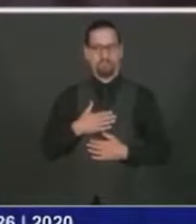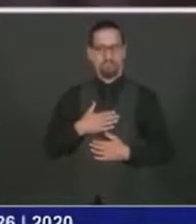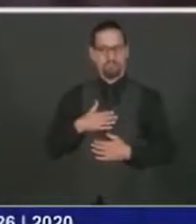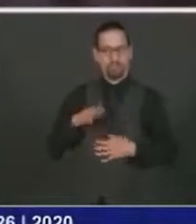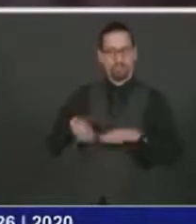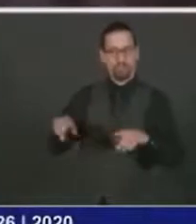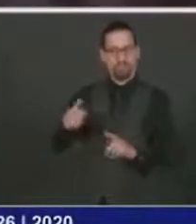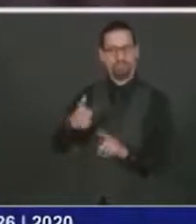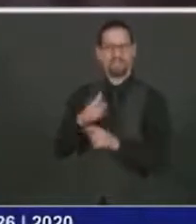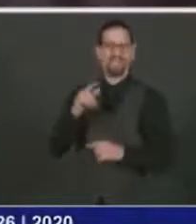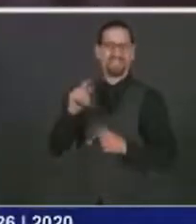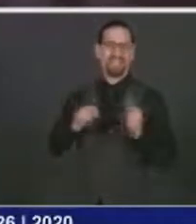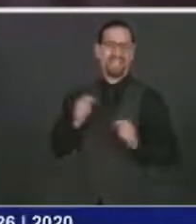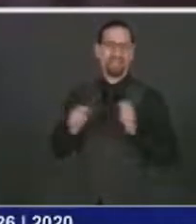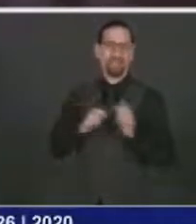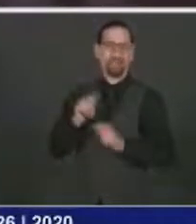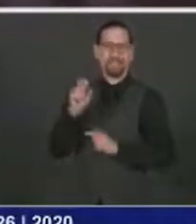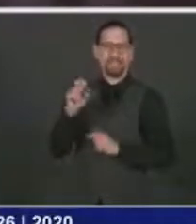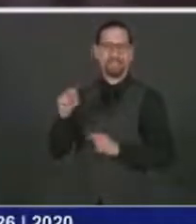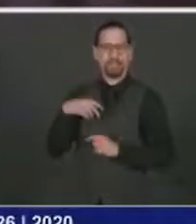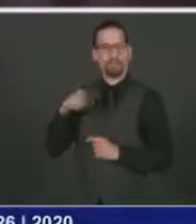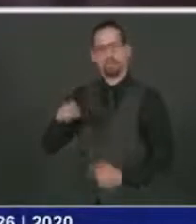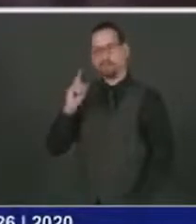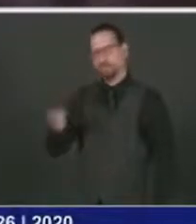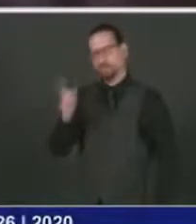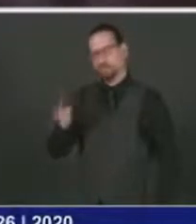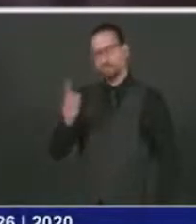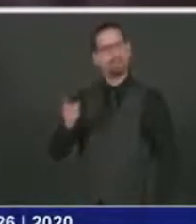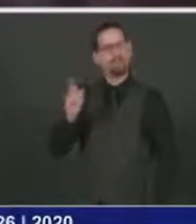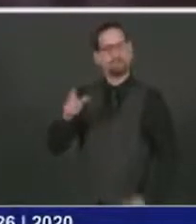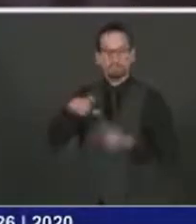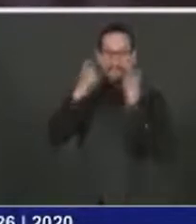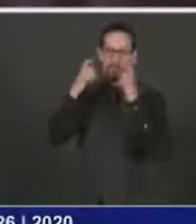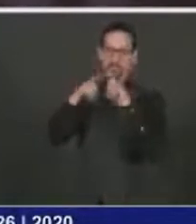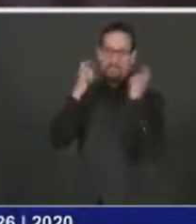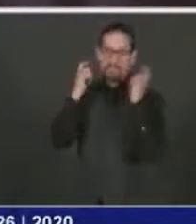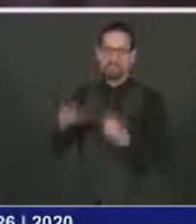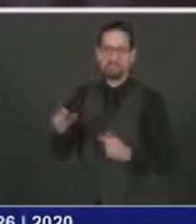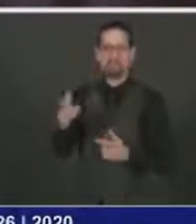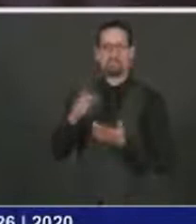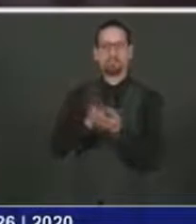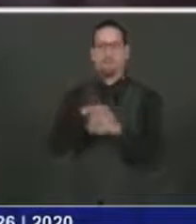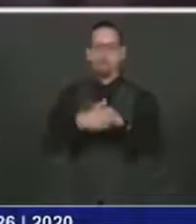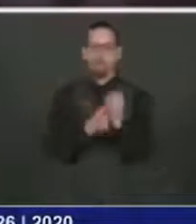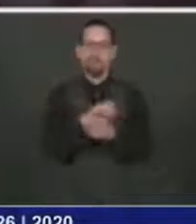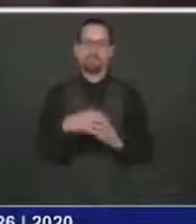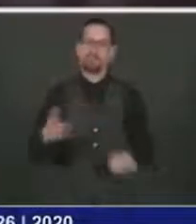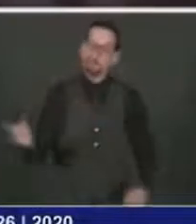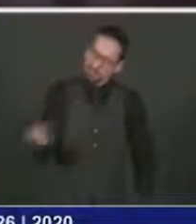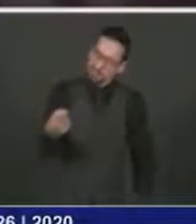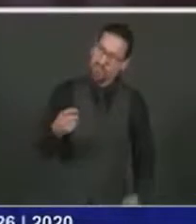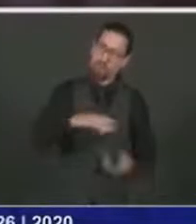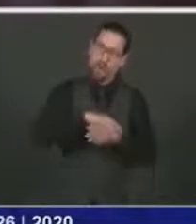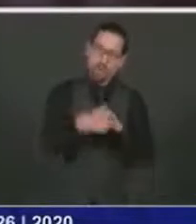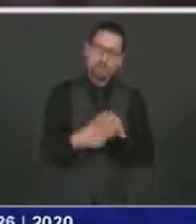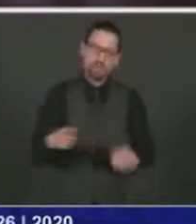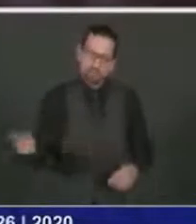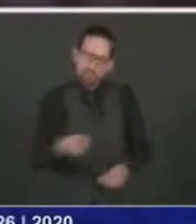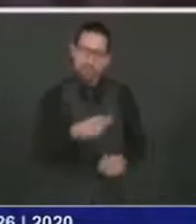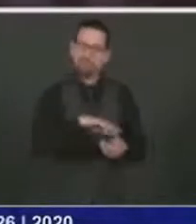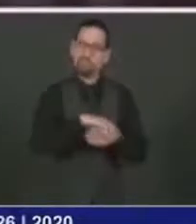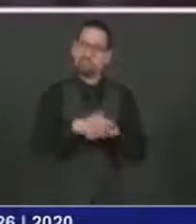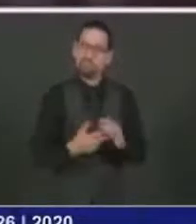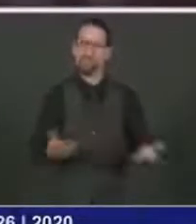So you have to be on them to do it. It's hard to get your kids to wash their hands. So just everything, be vigilant with your